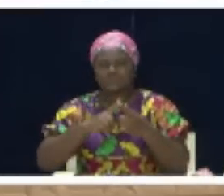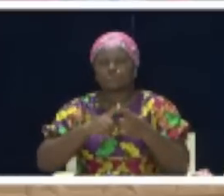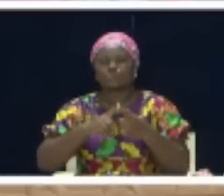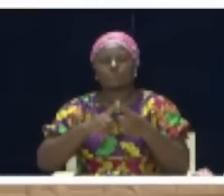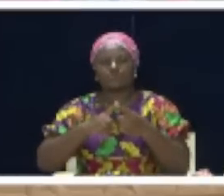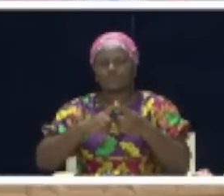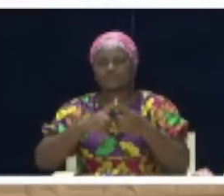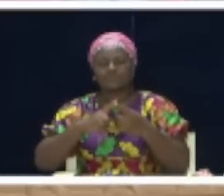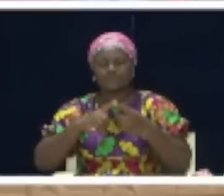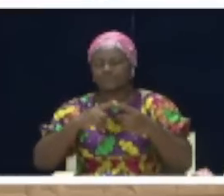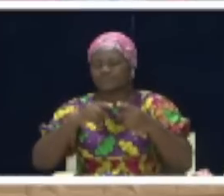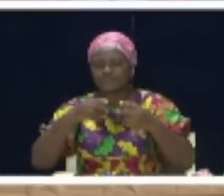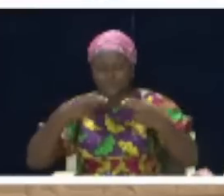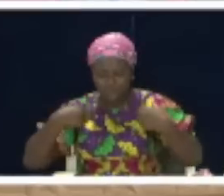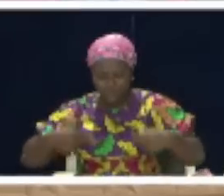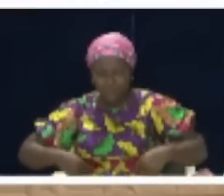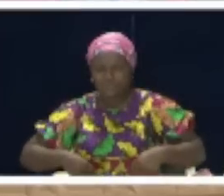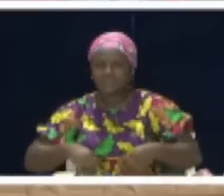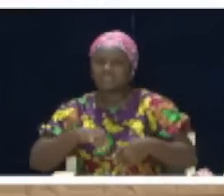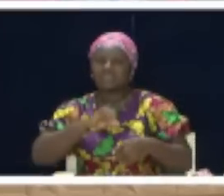was foolishness.